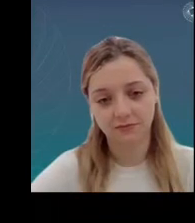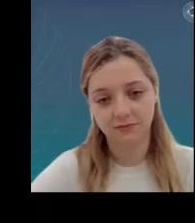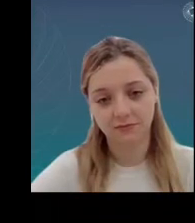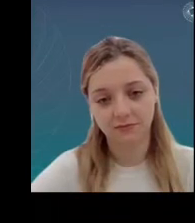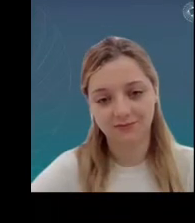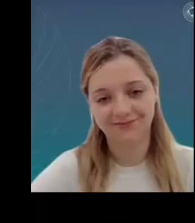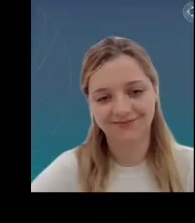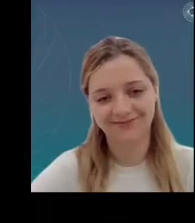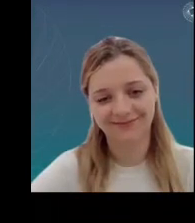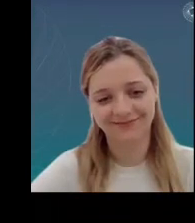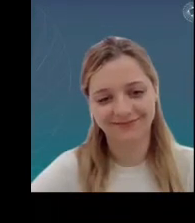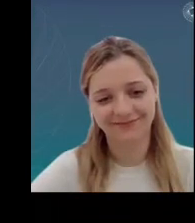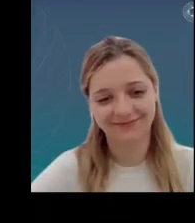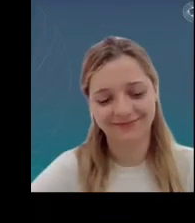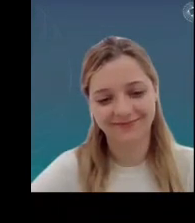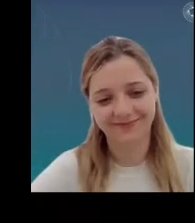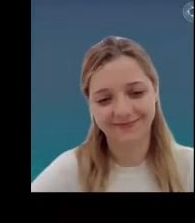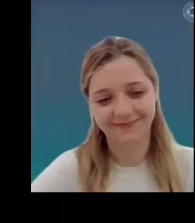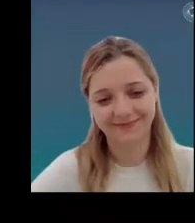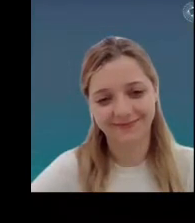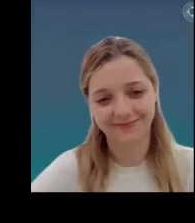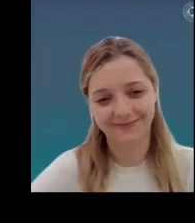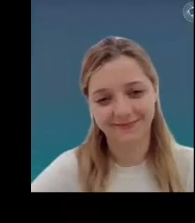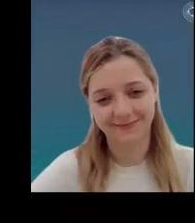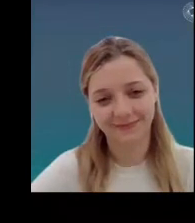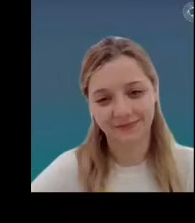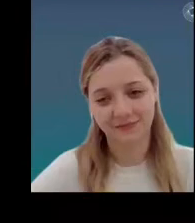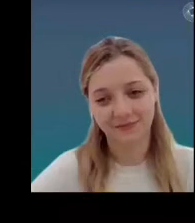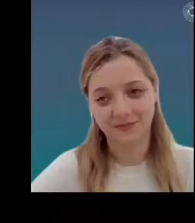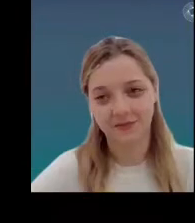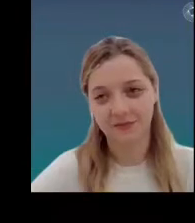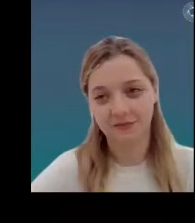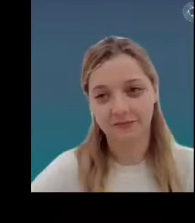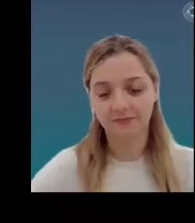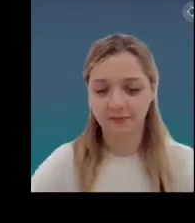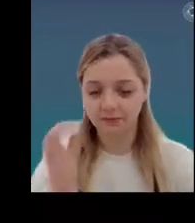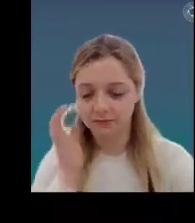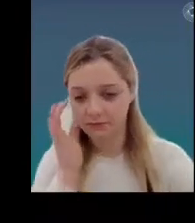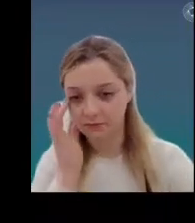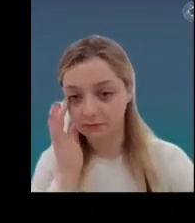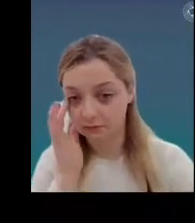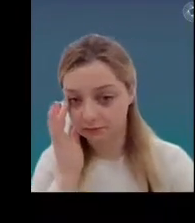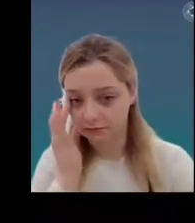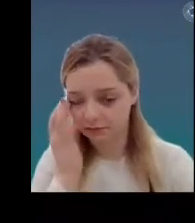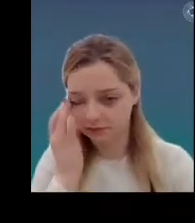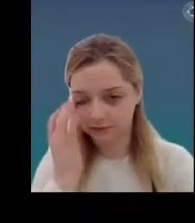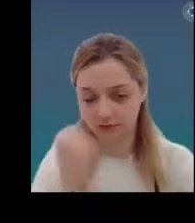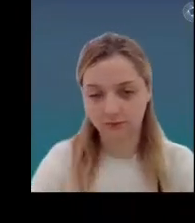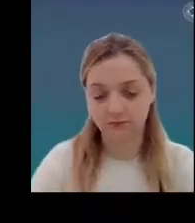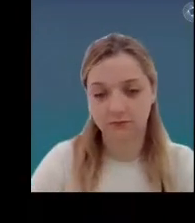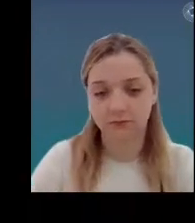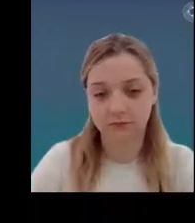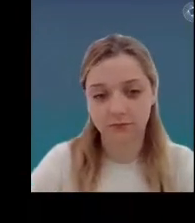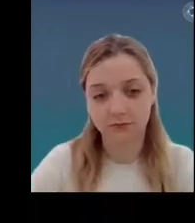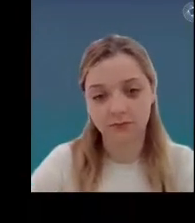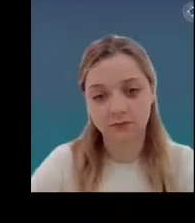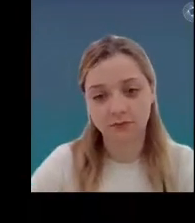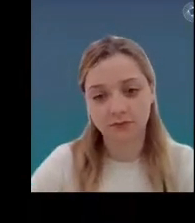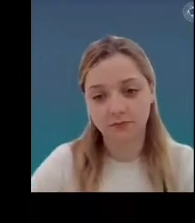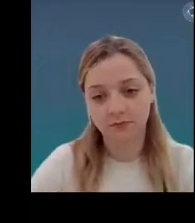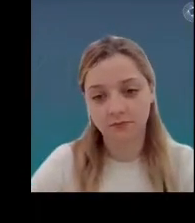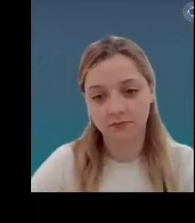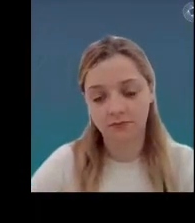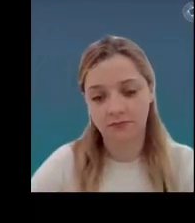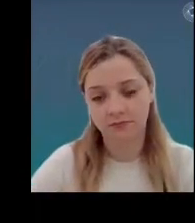is facilitated, pathways are created and assured, and learning attainment is supported and evidenced through appropriate forms